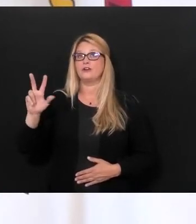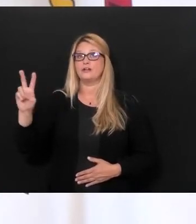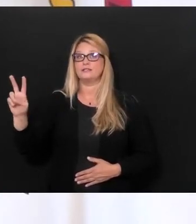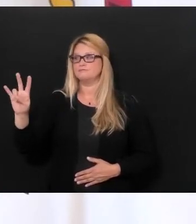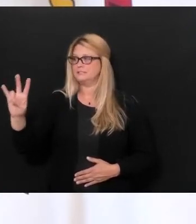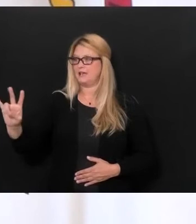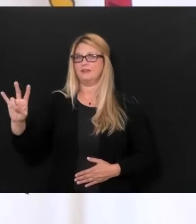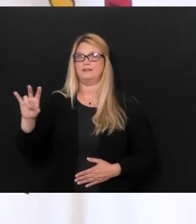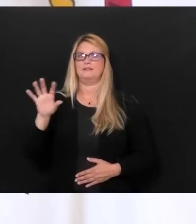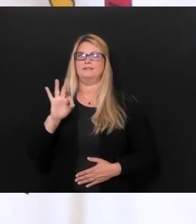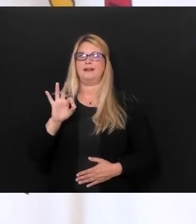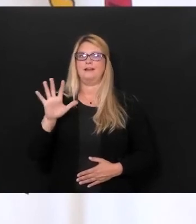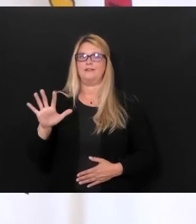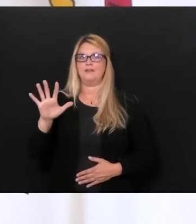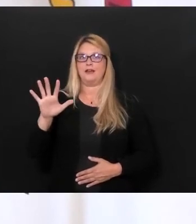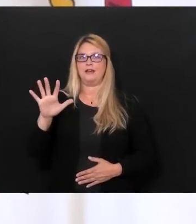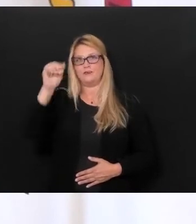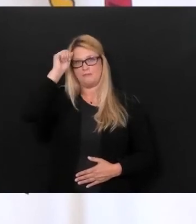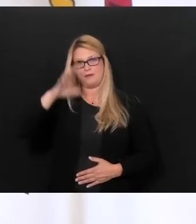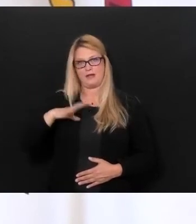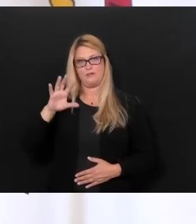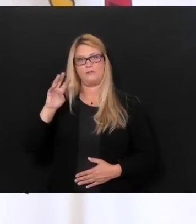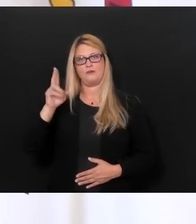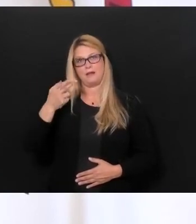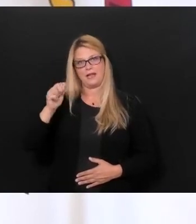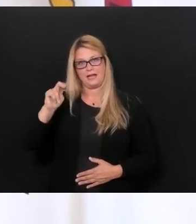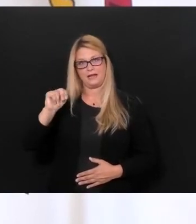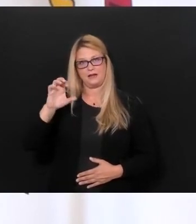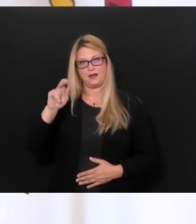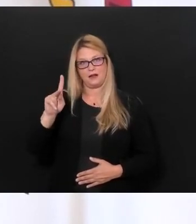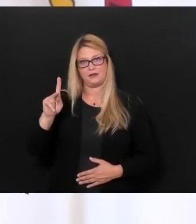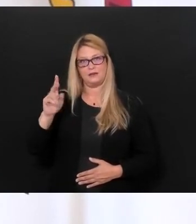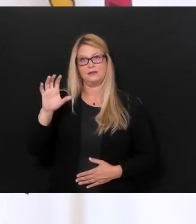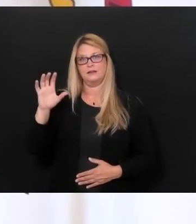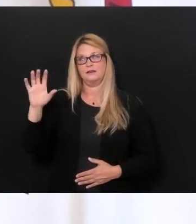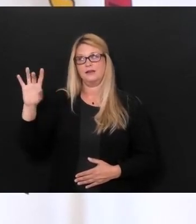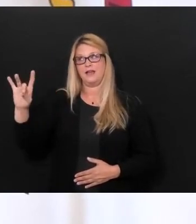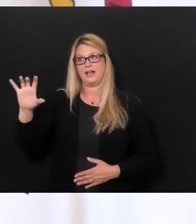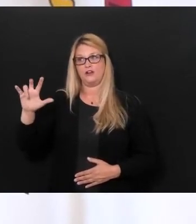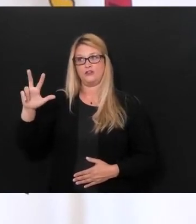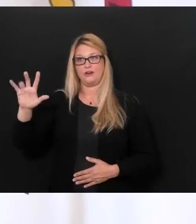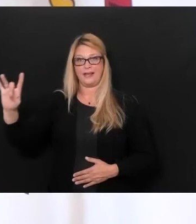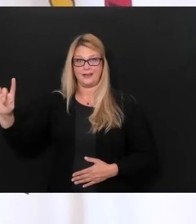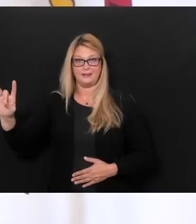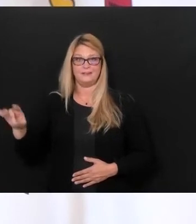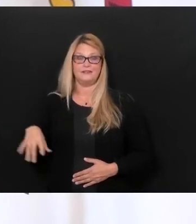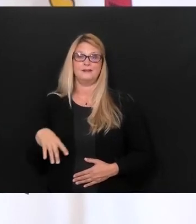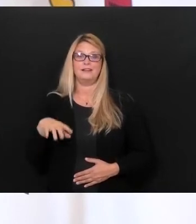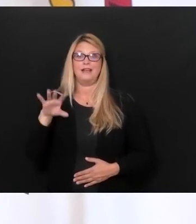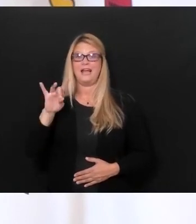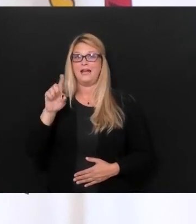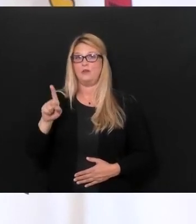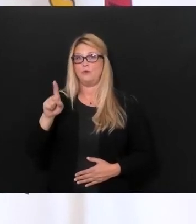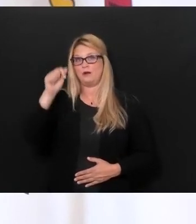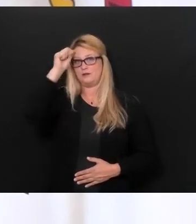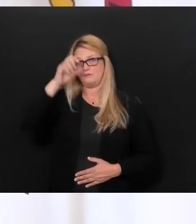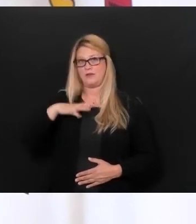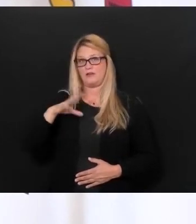a 95-year-old male from Hancock County. The 838th death, an 81-year-old male from Ohio